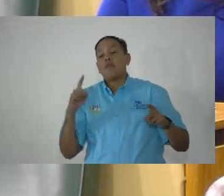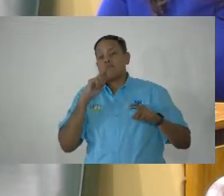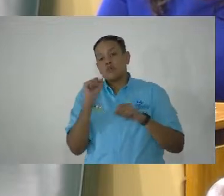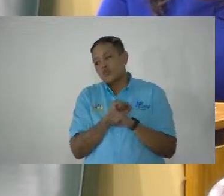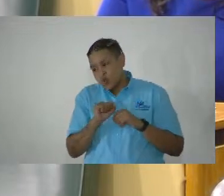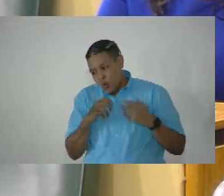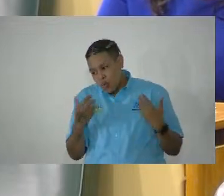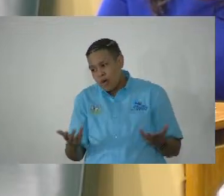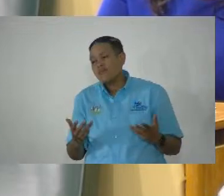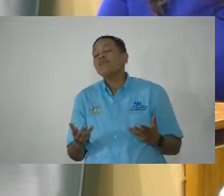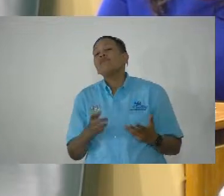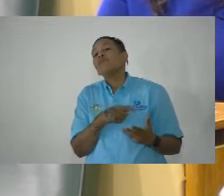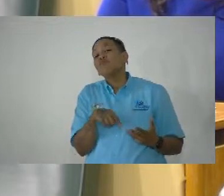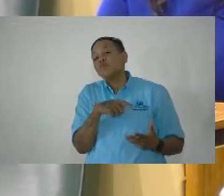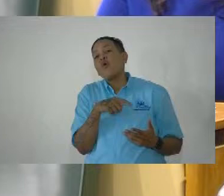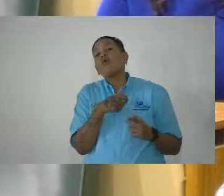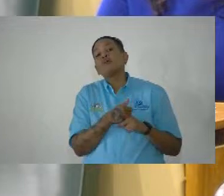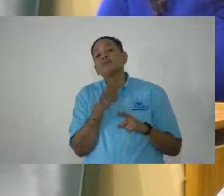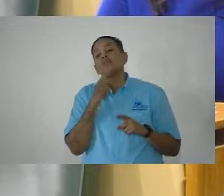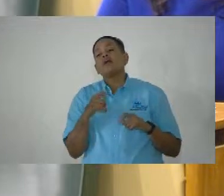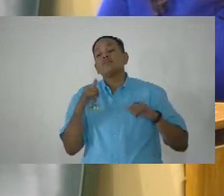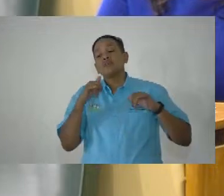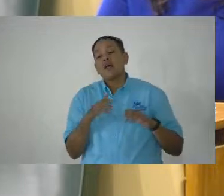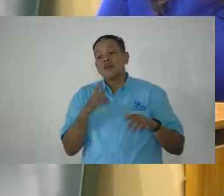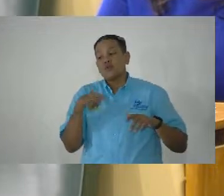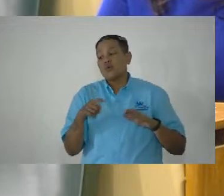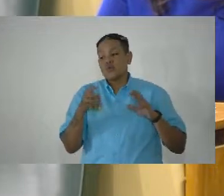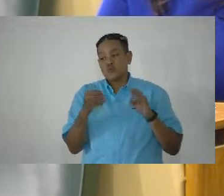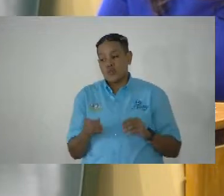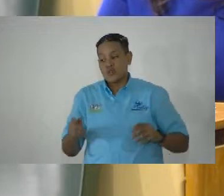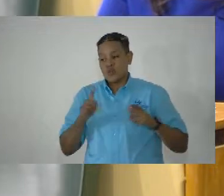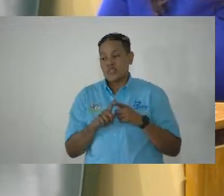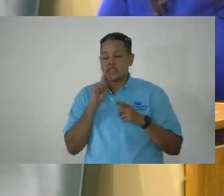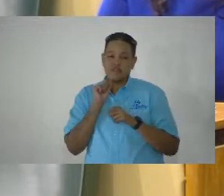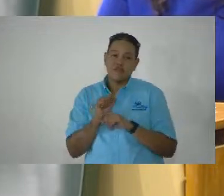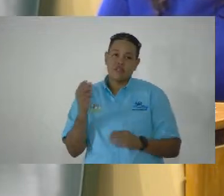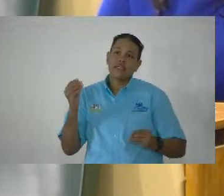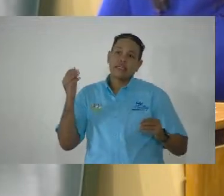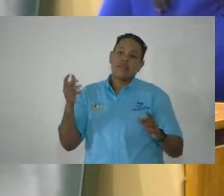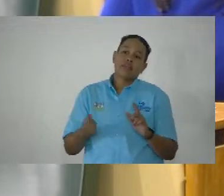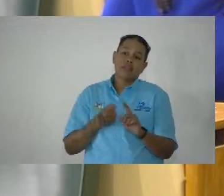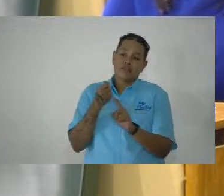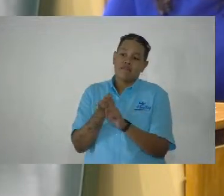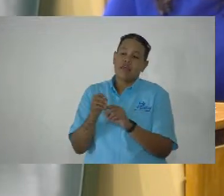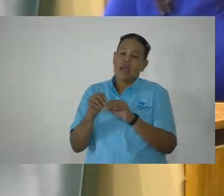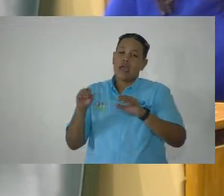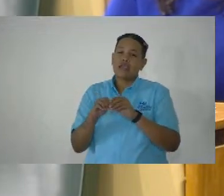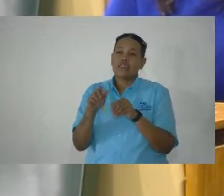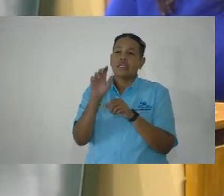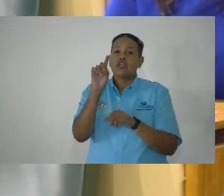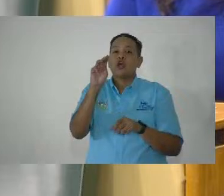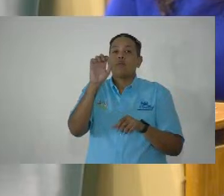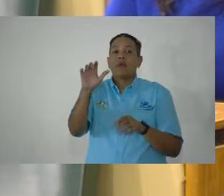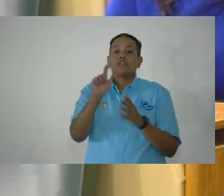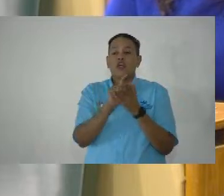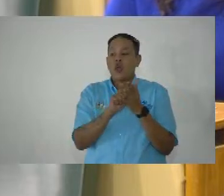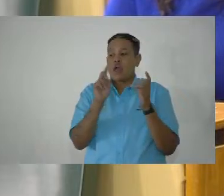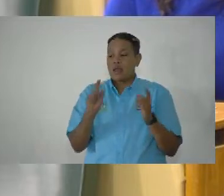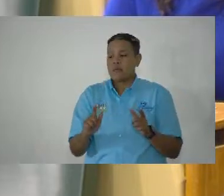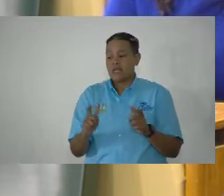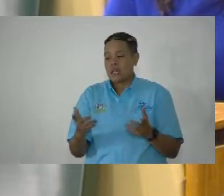ensure that those standards, those resolutions are given effect in domestic law immediately.